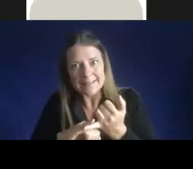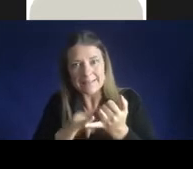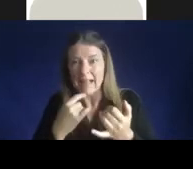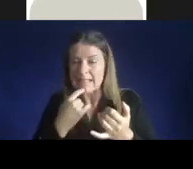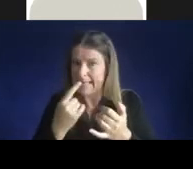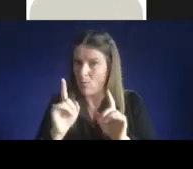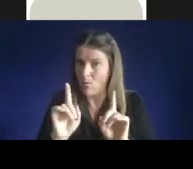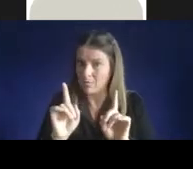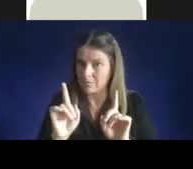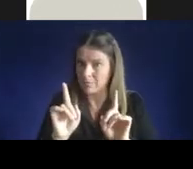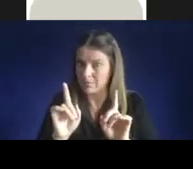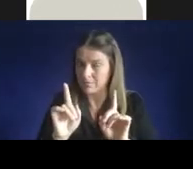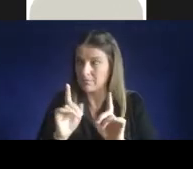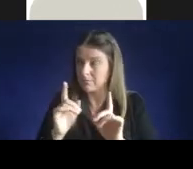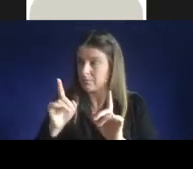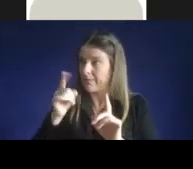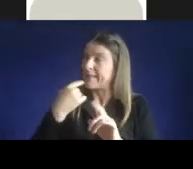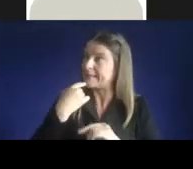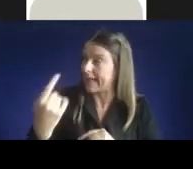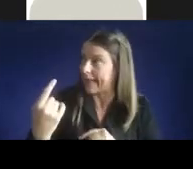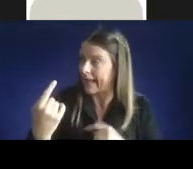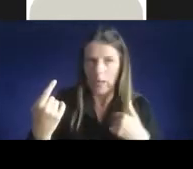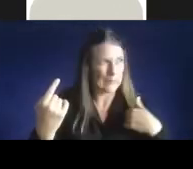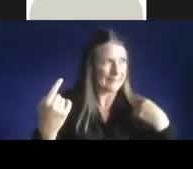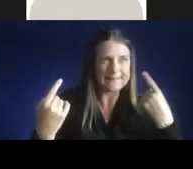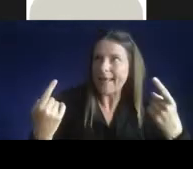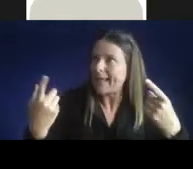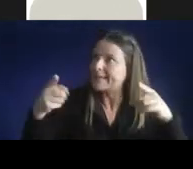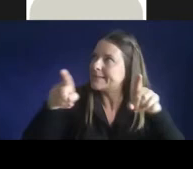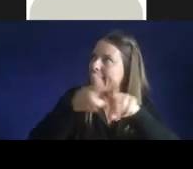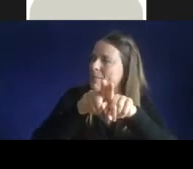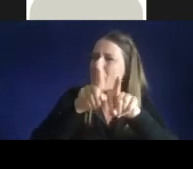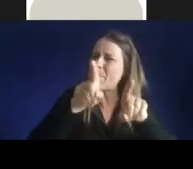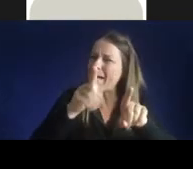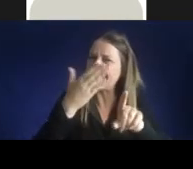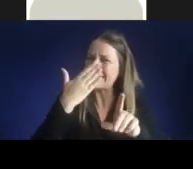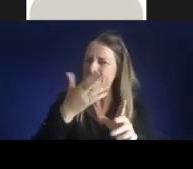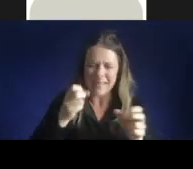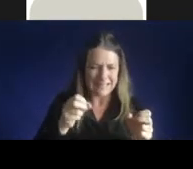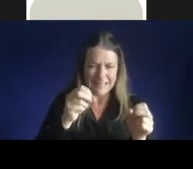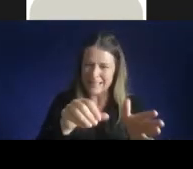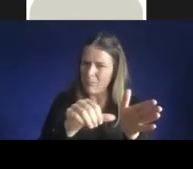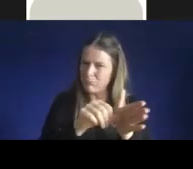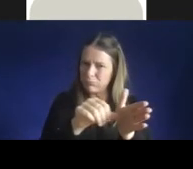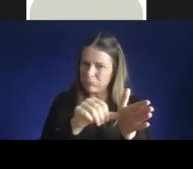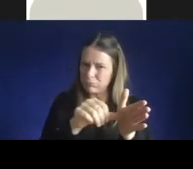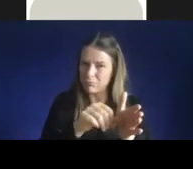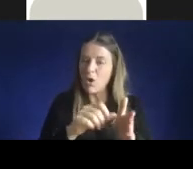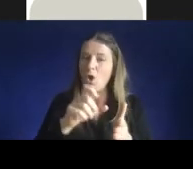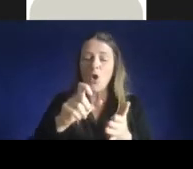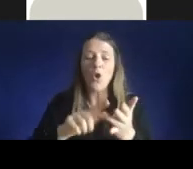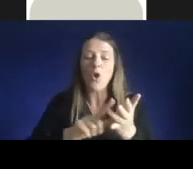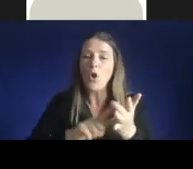what it would want from artists engaging with their prisoners. Colin McConnell, there he